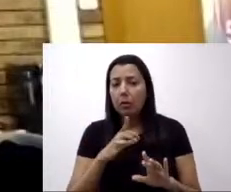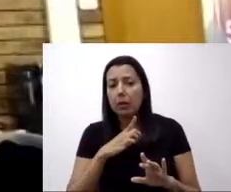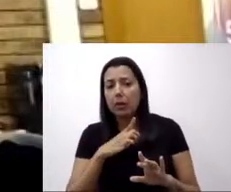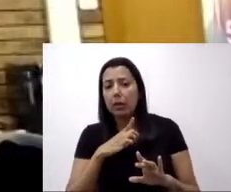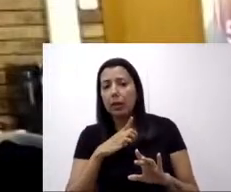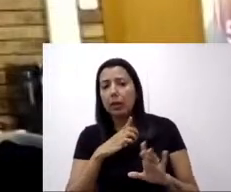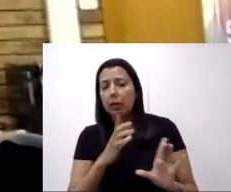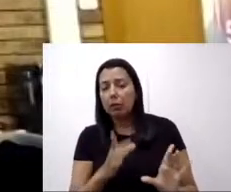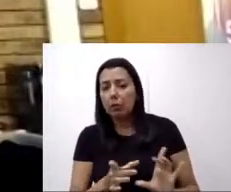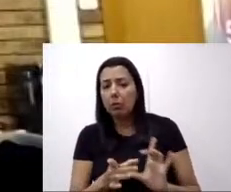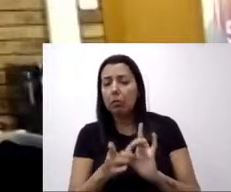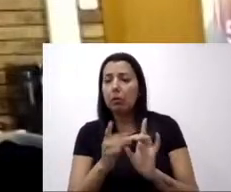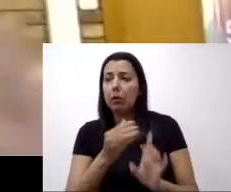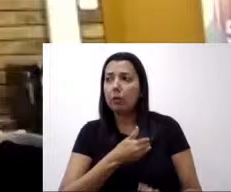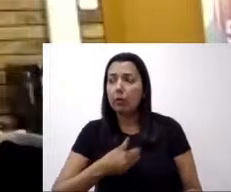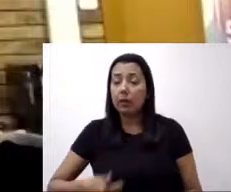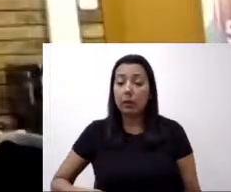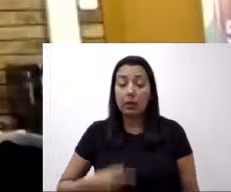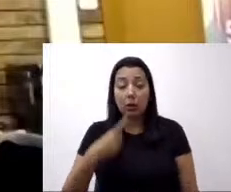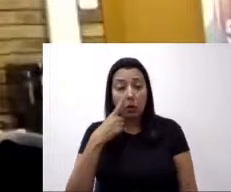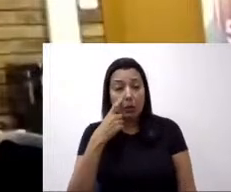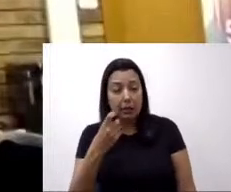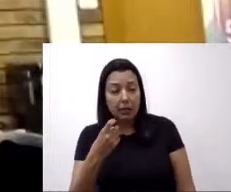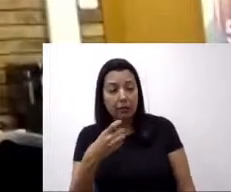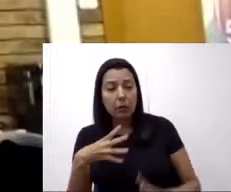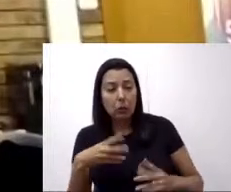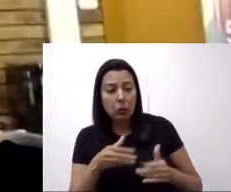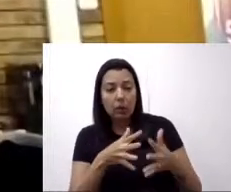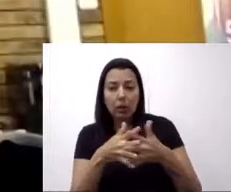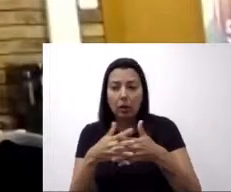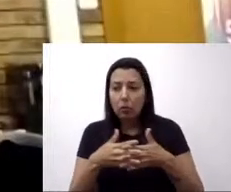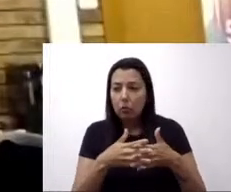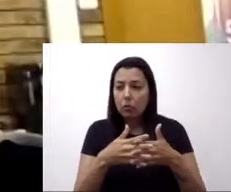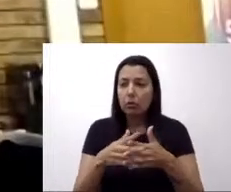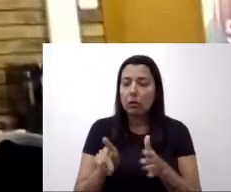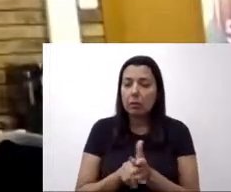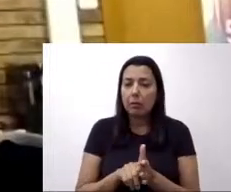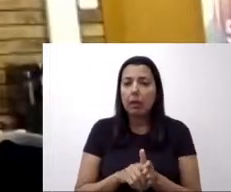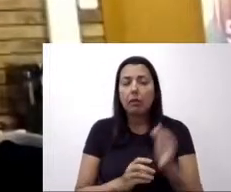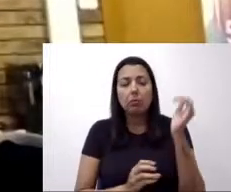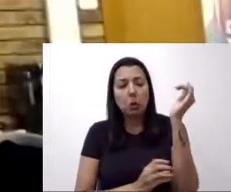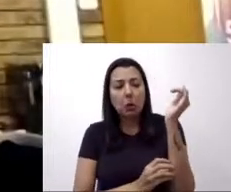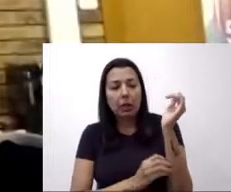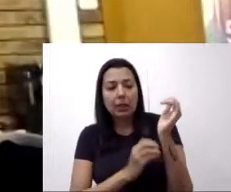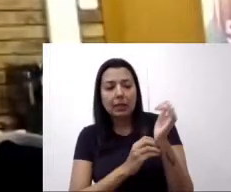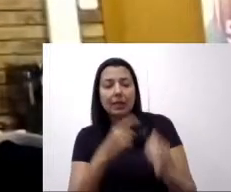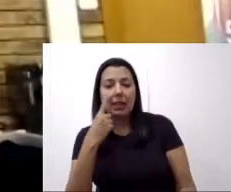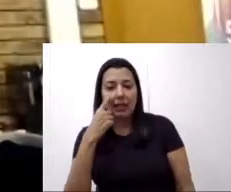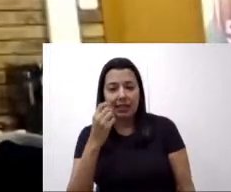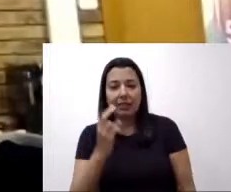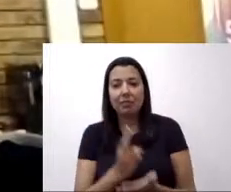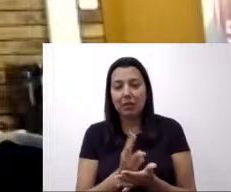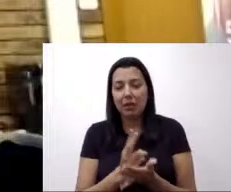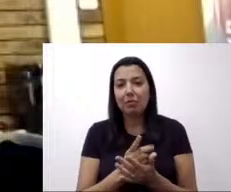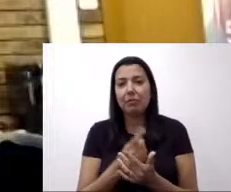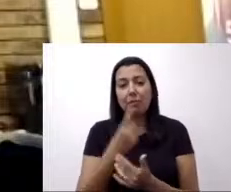the conflict inside bureaucracy, for example, it's really interesting to observe how there